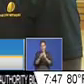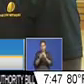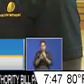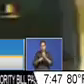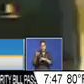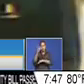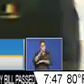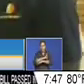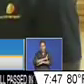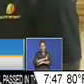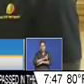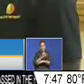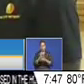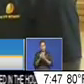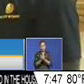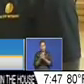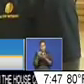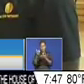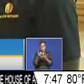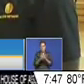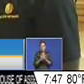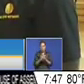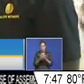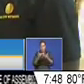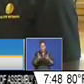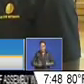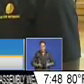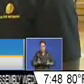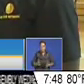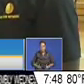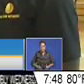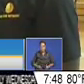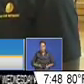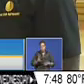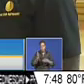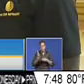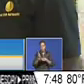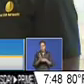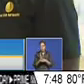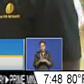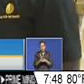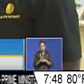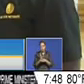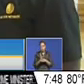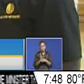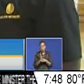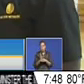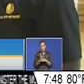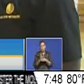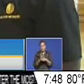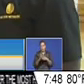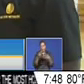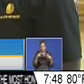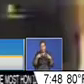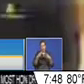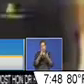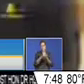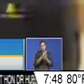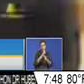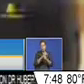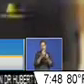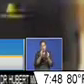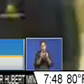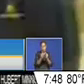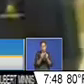They got to get used to that, used to some of the discipline, and of course used to the rigors of schoolwork as well. So it's